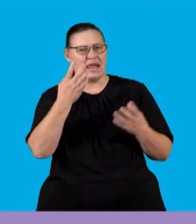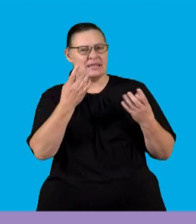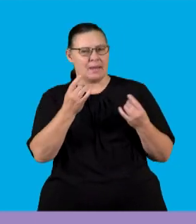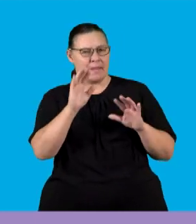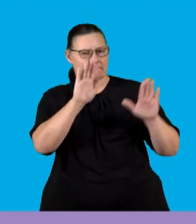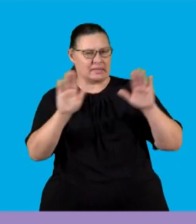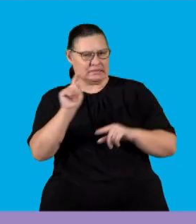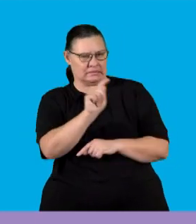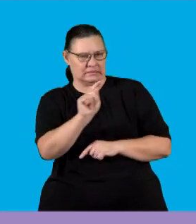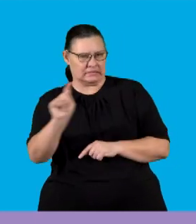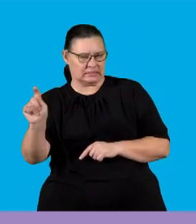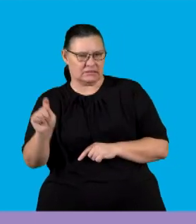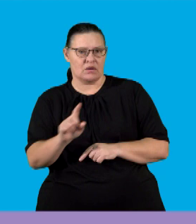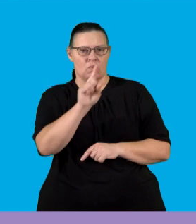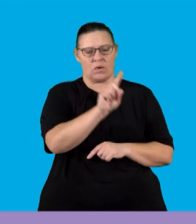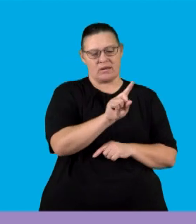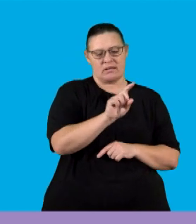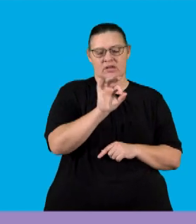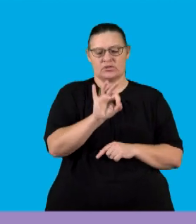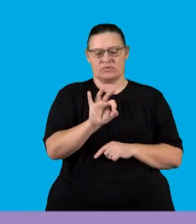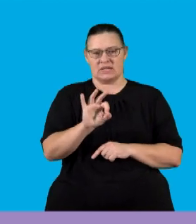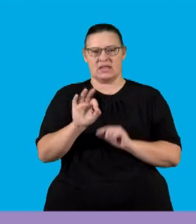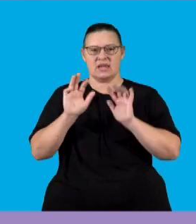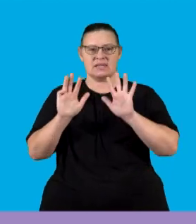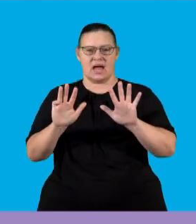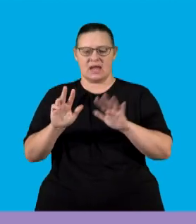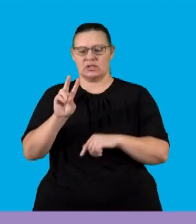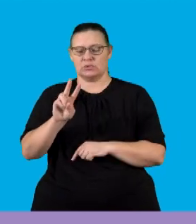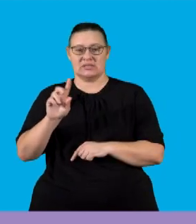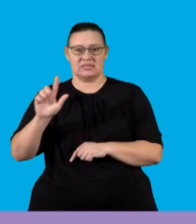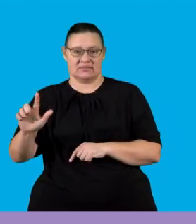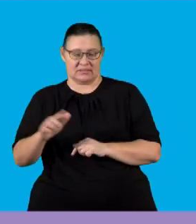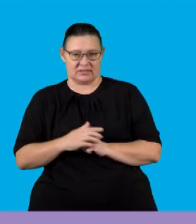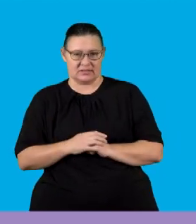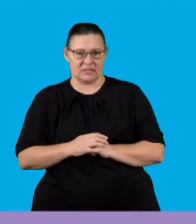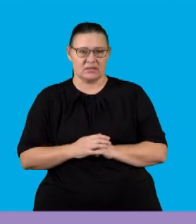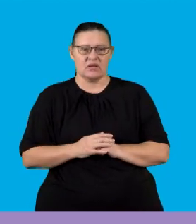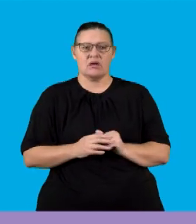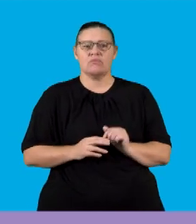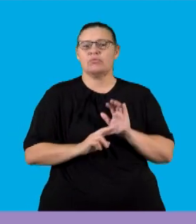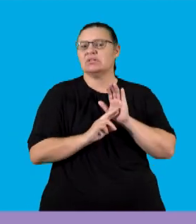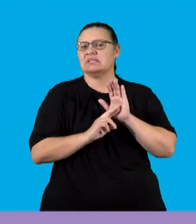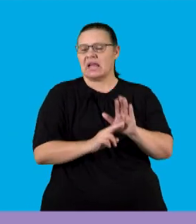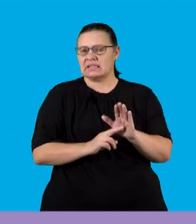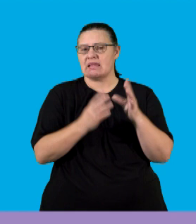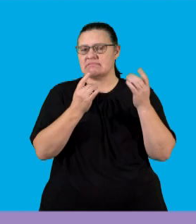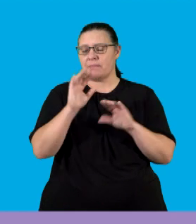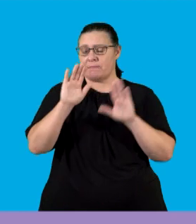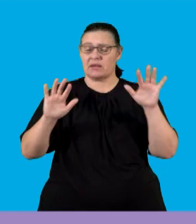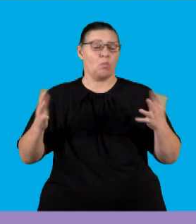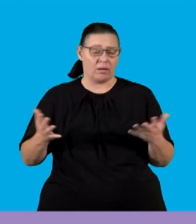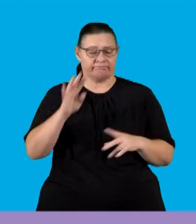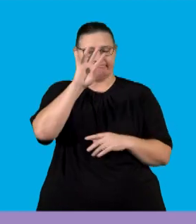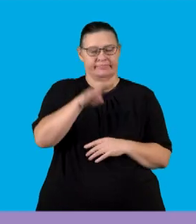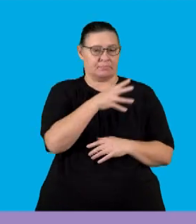represent the numeric pattern in a table. So remember, for us to represent this numeric pattern in a table, we